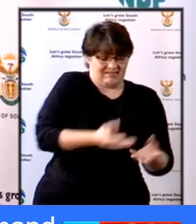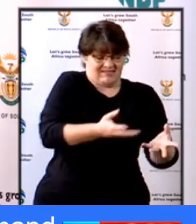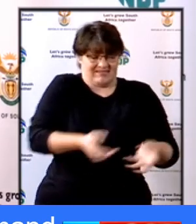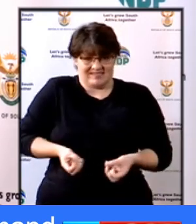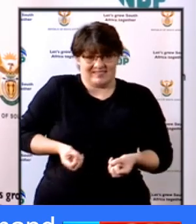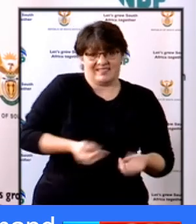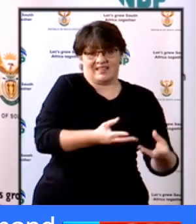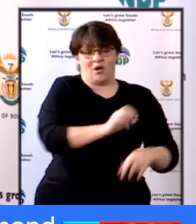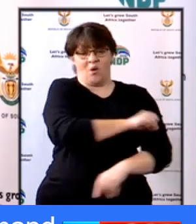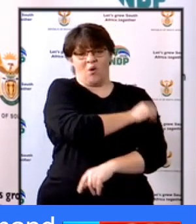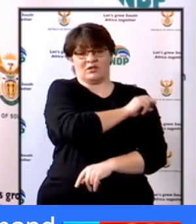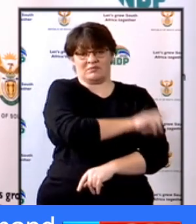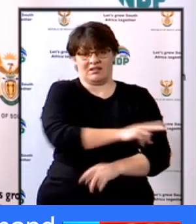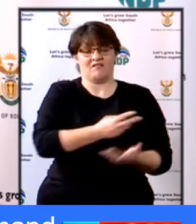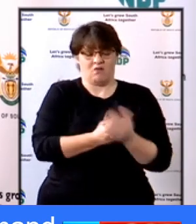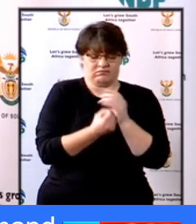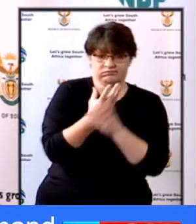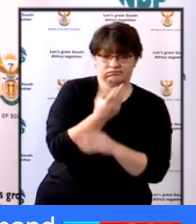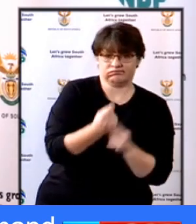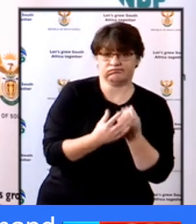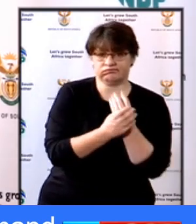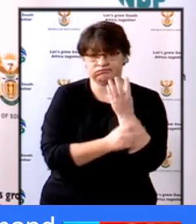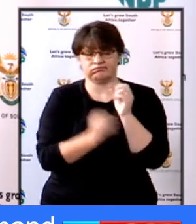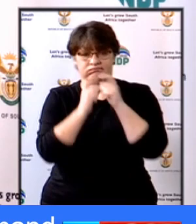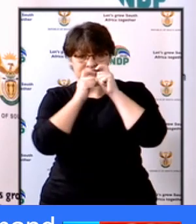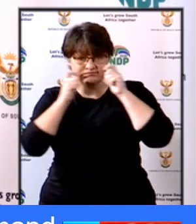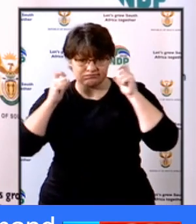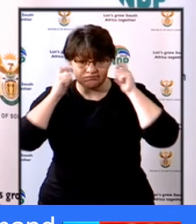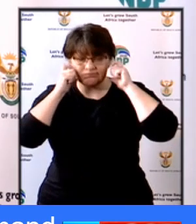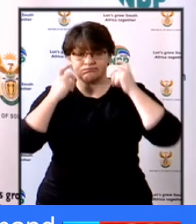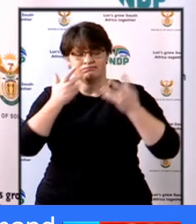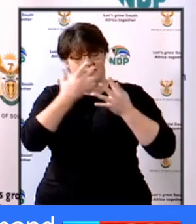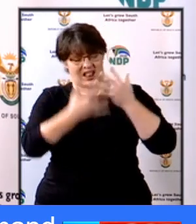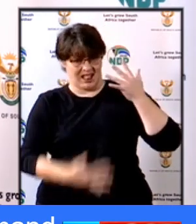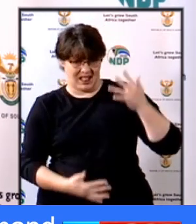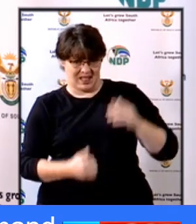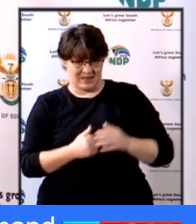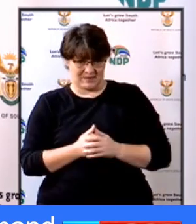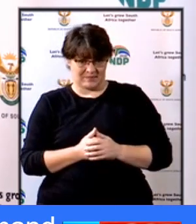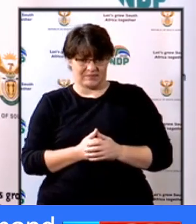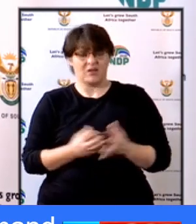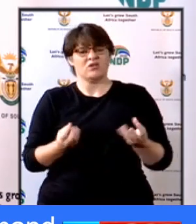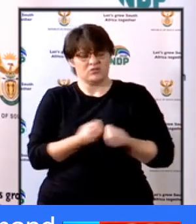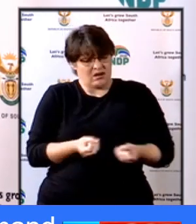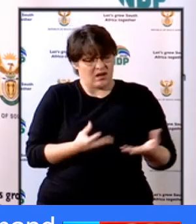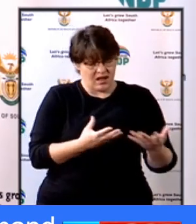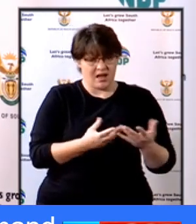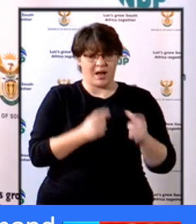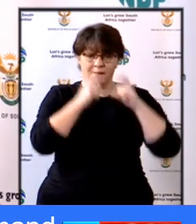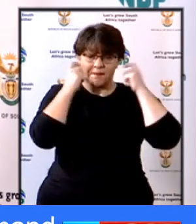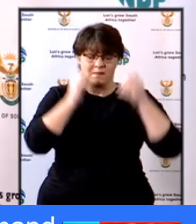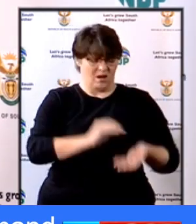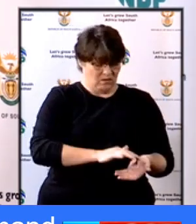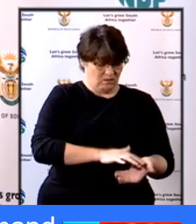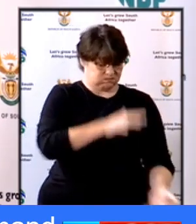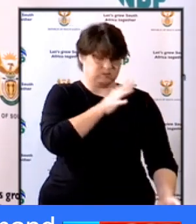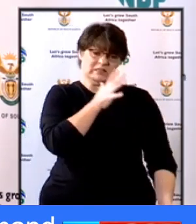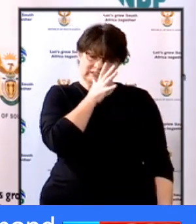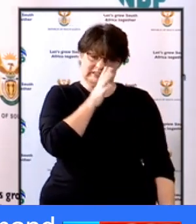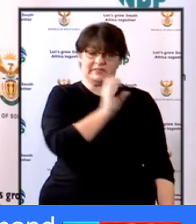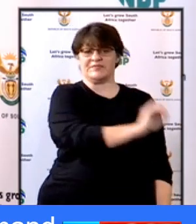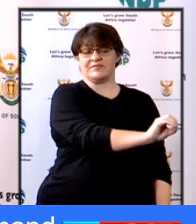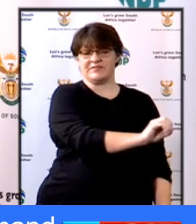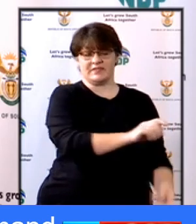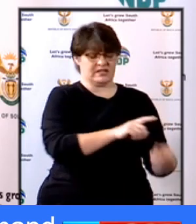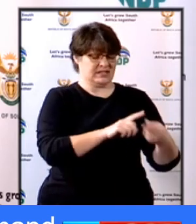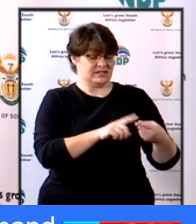and personal protective equipment. We've built up the stocks of surgical masks, like the mask